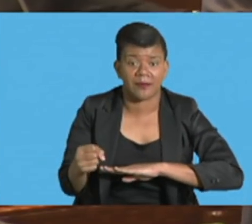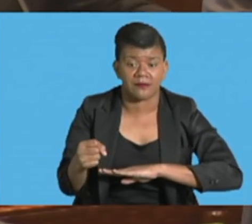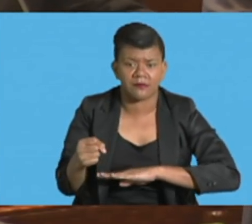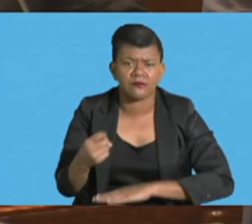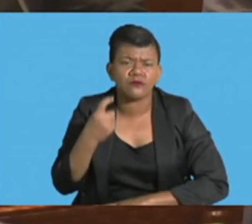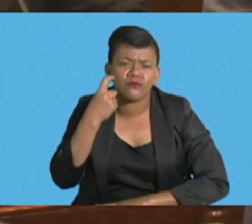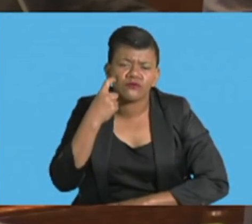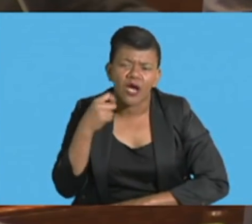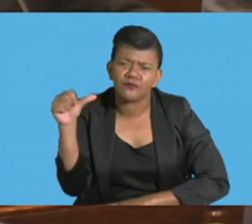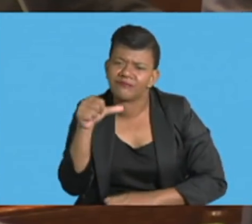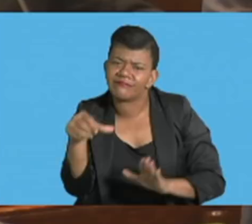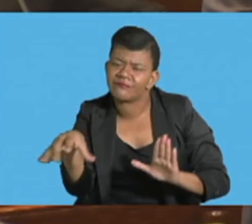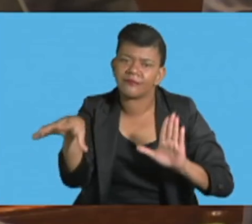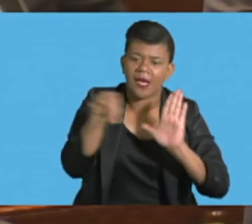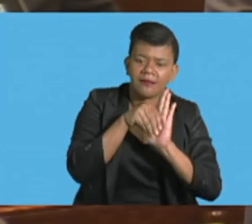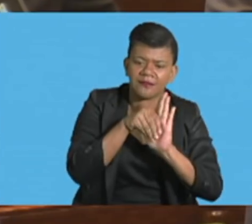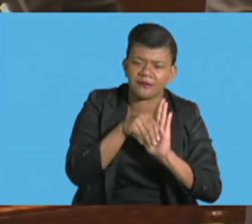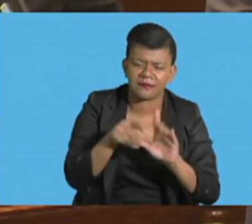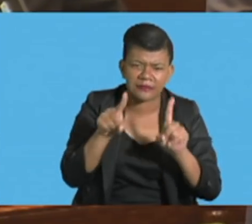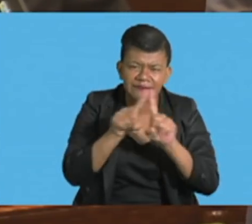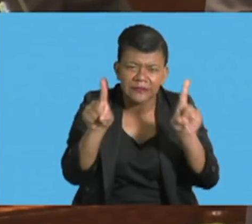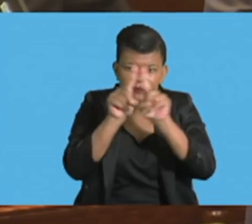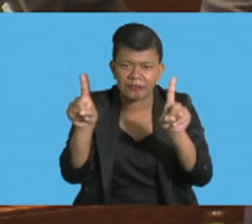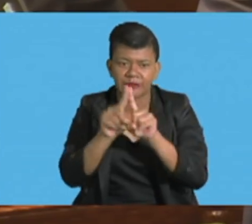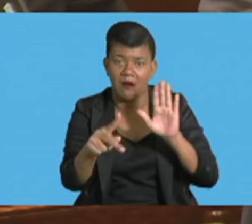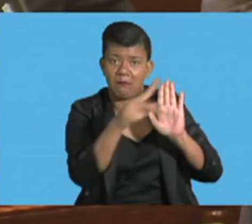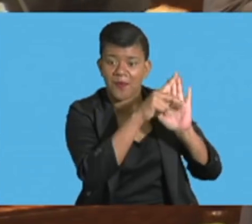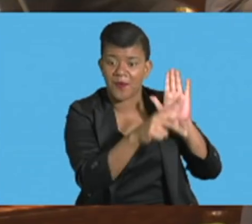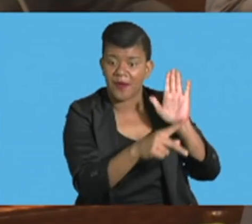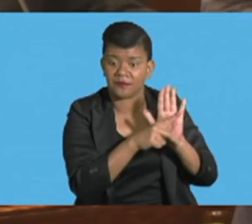budget, rather than efforts to consolidate.